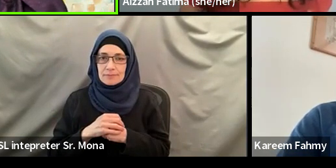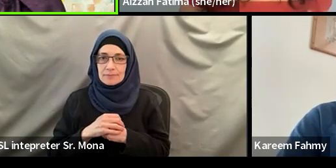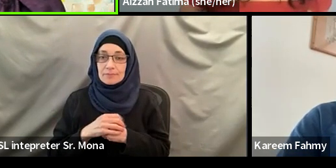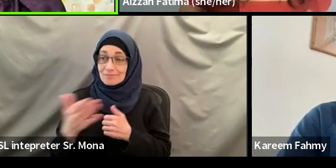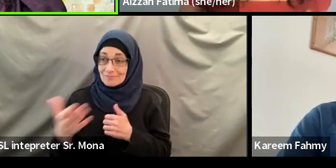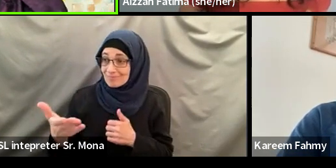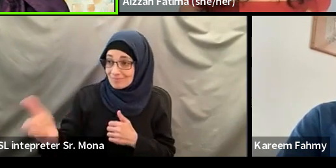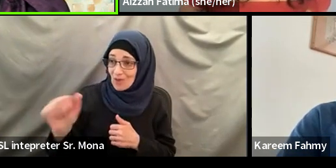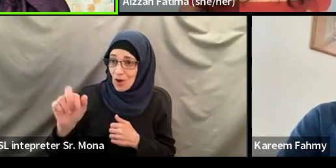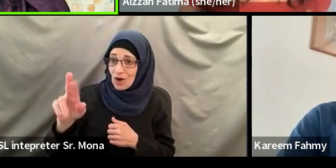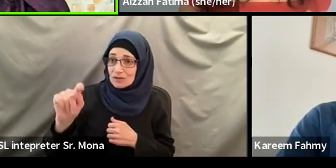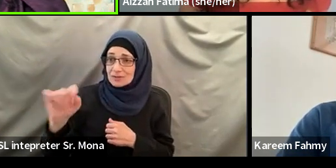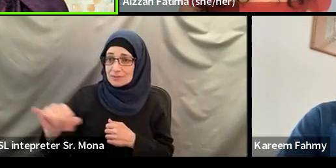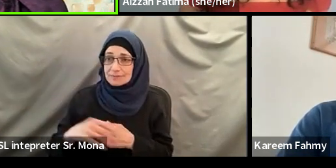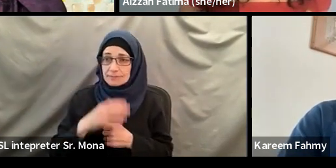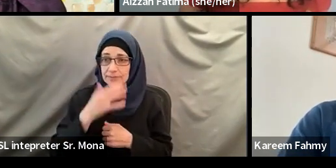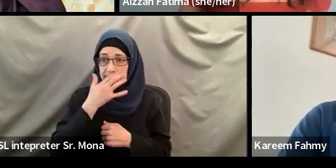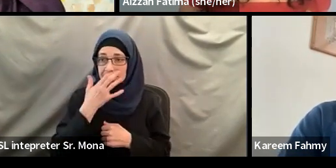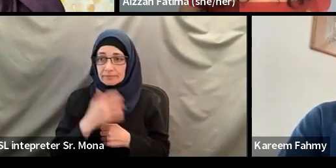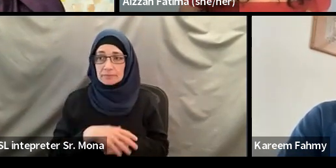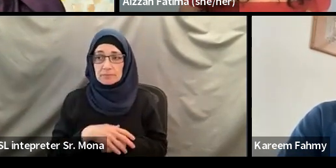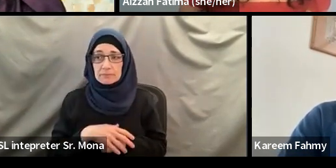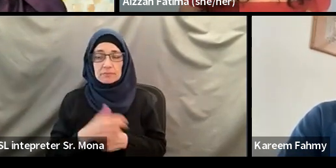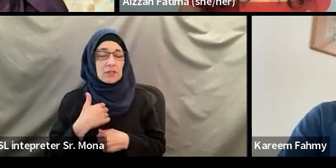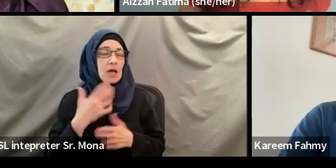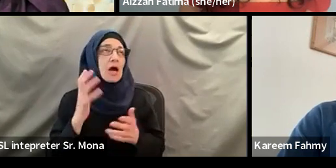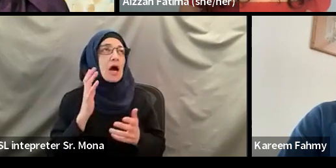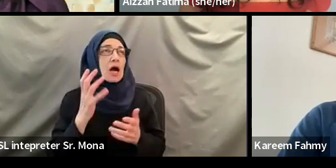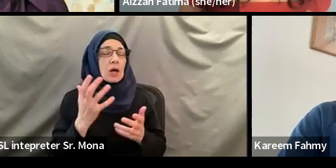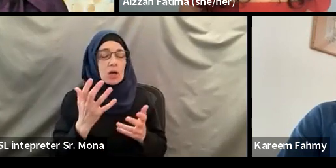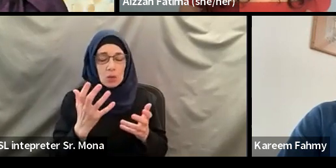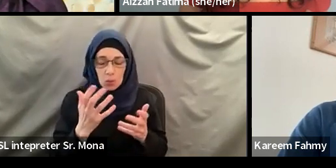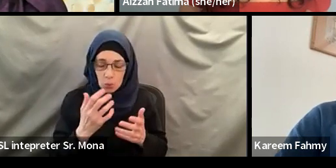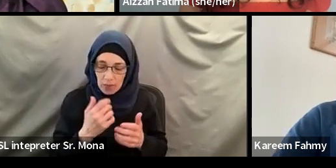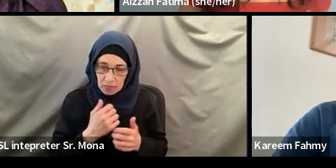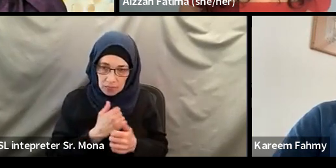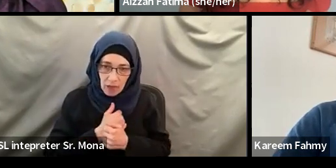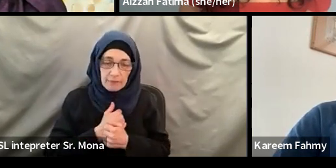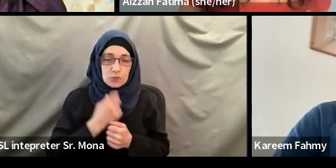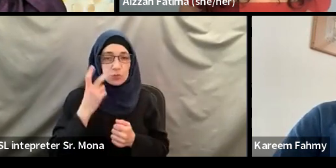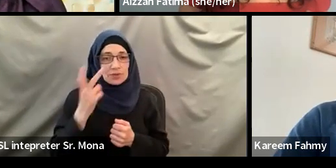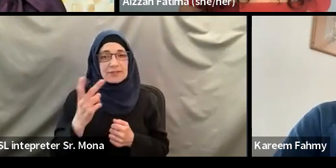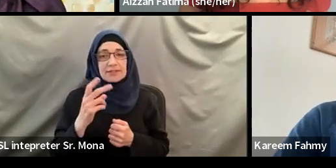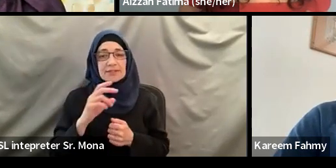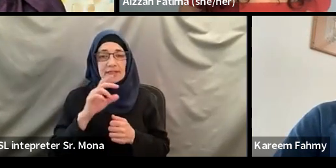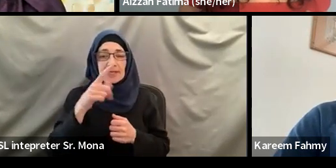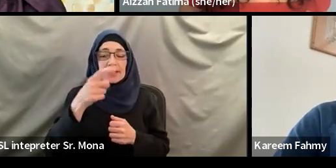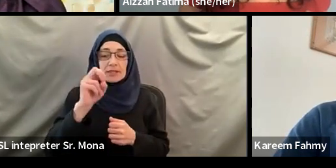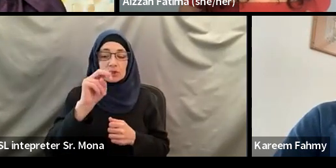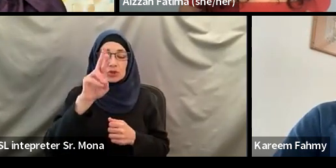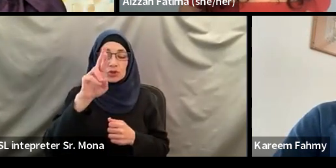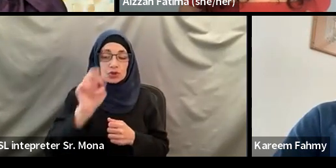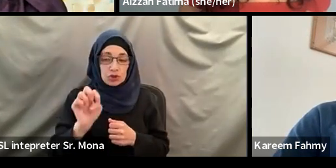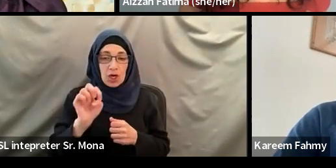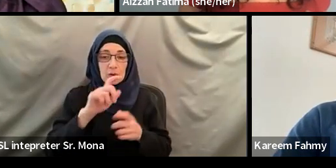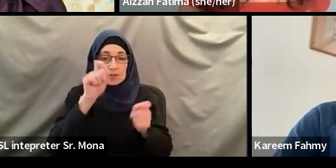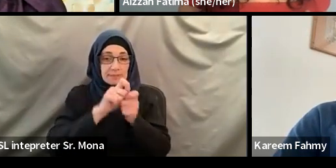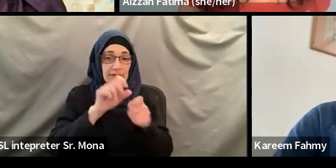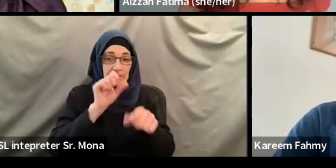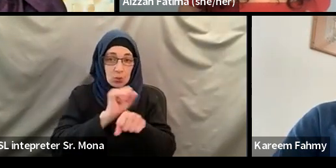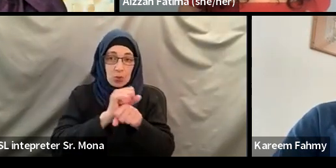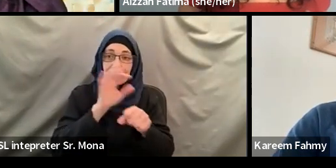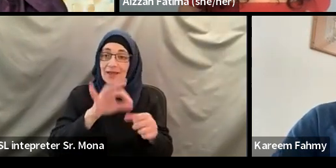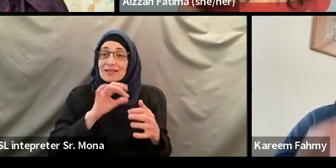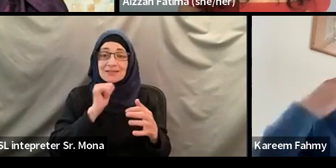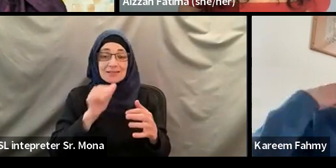Yeah, Arti, go ahead. I would love to see like genre specific work that has nothing to do with